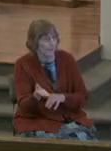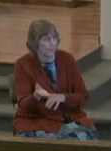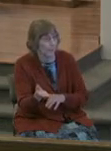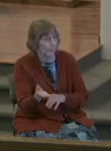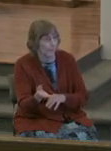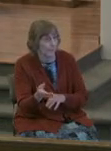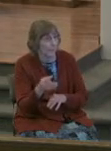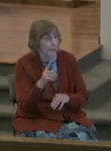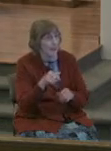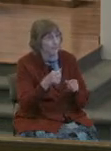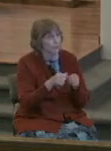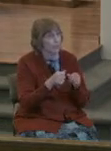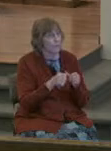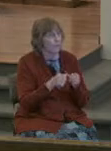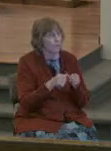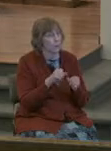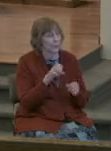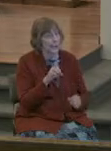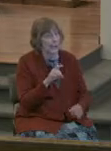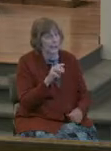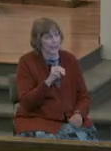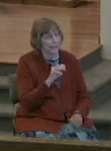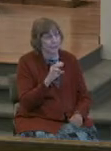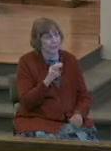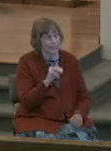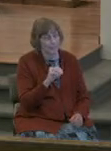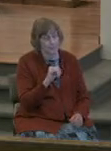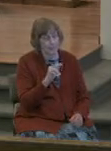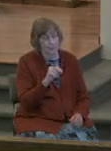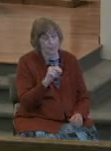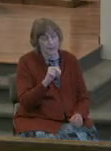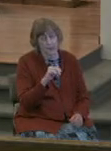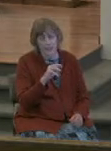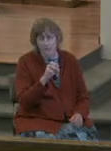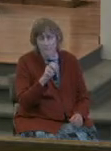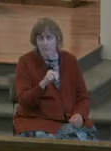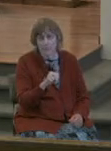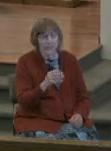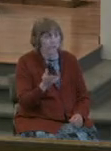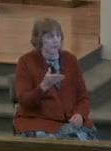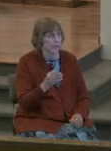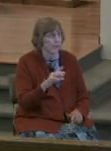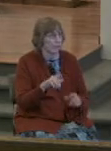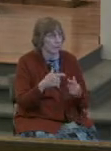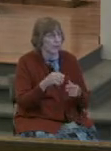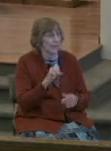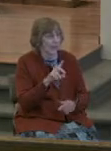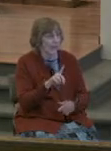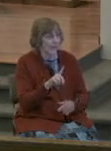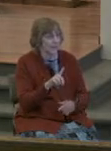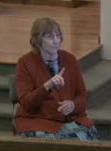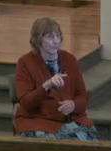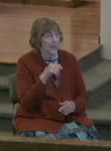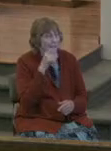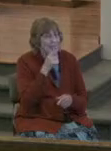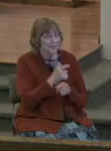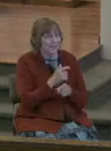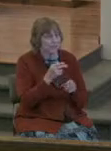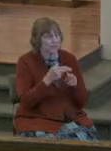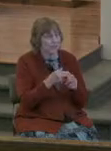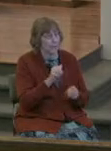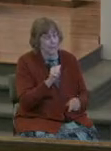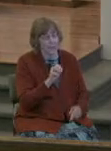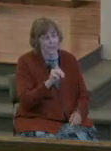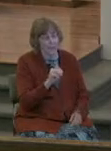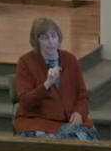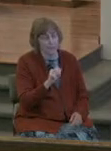Ed McMenamin, right? He was here for a year. I don't know how long, but Ed has a sister named Amanda,